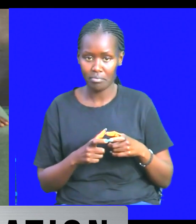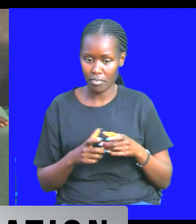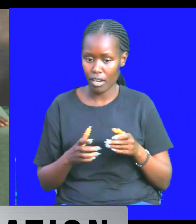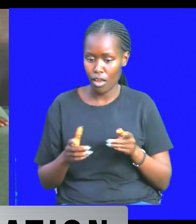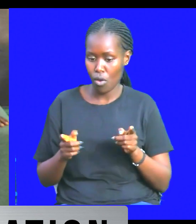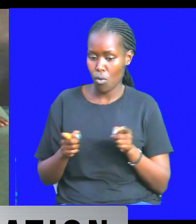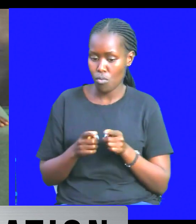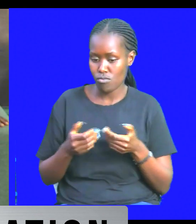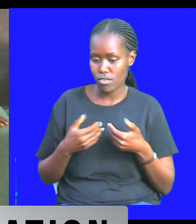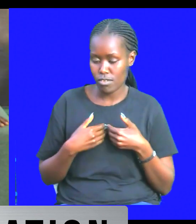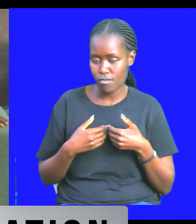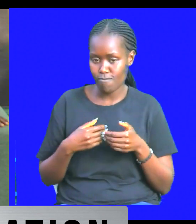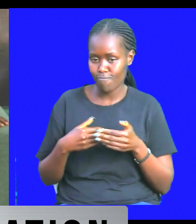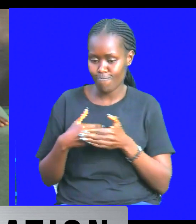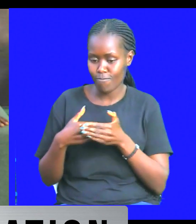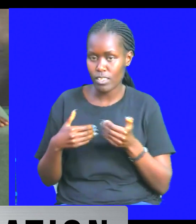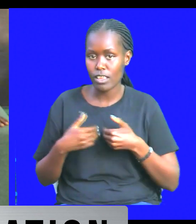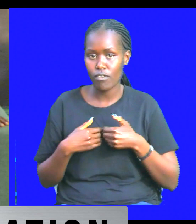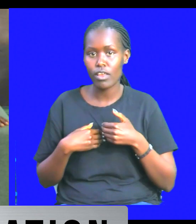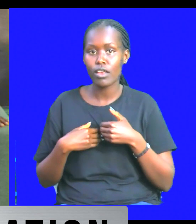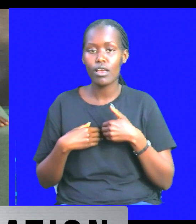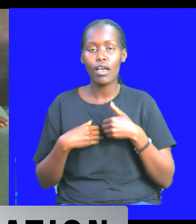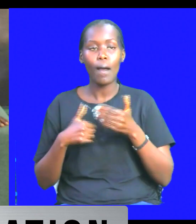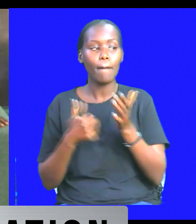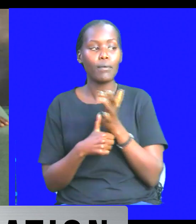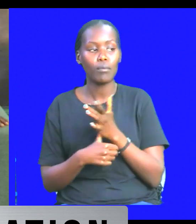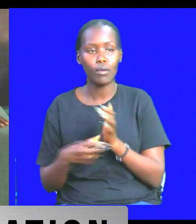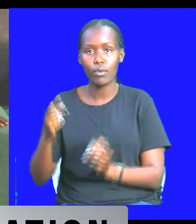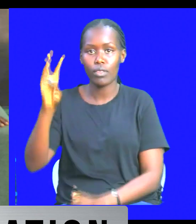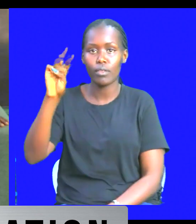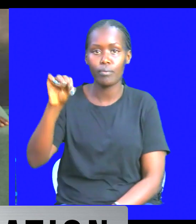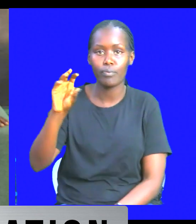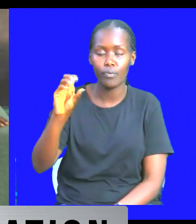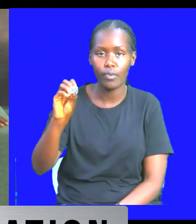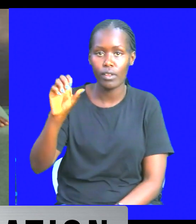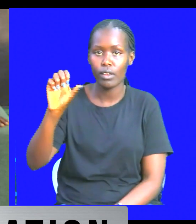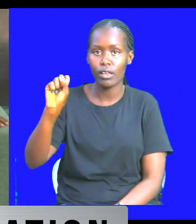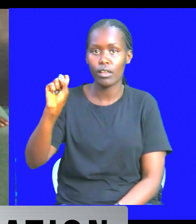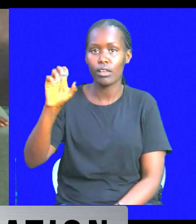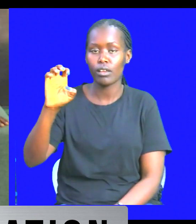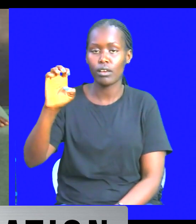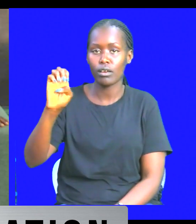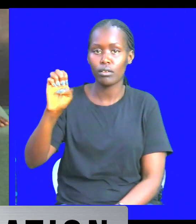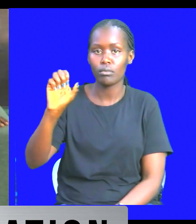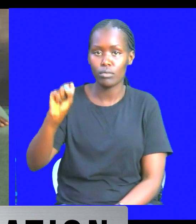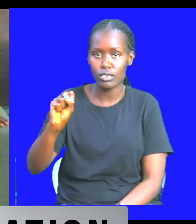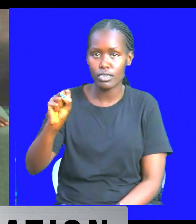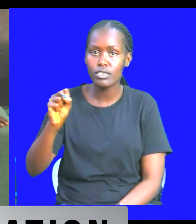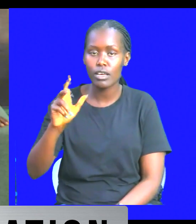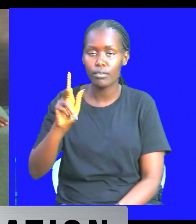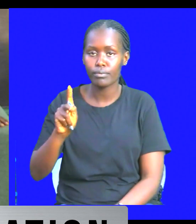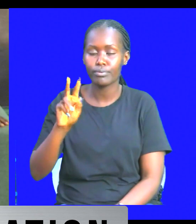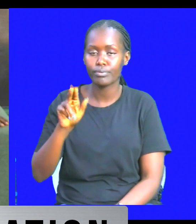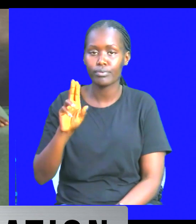with one Moses Kuria. And I can't forget at Eldoret, you